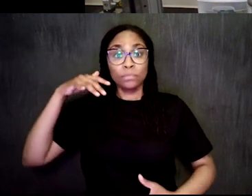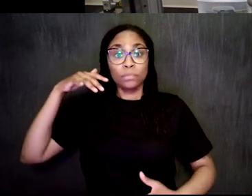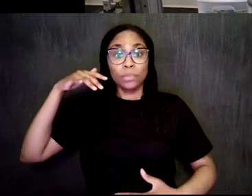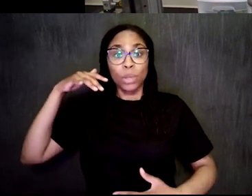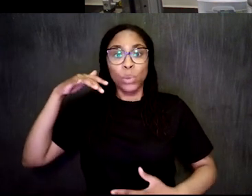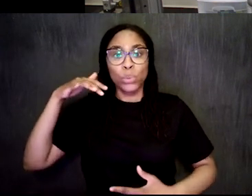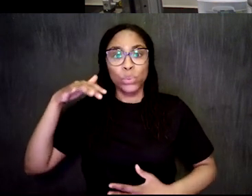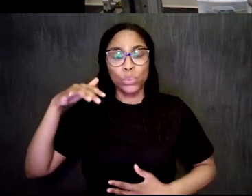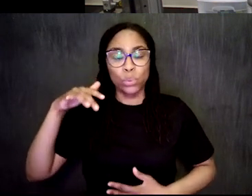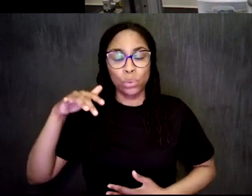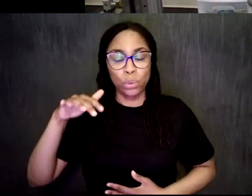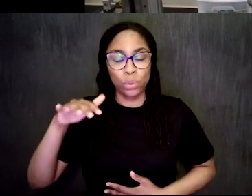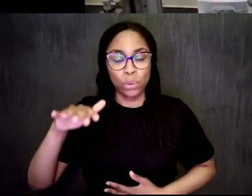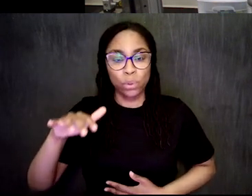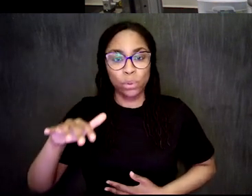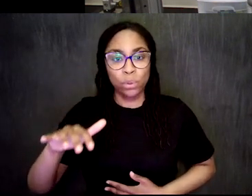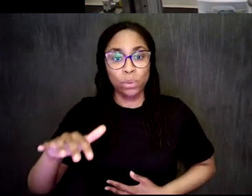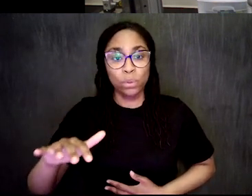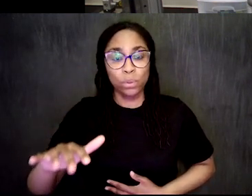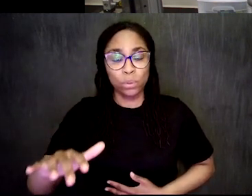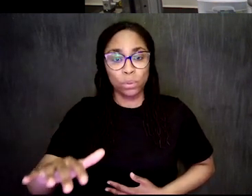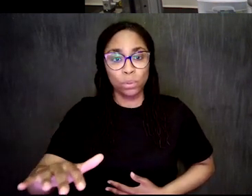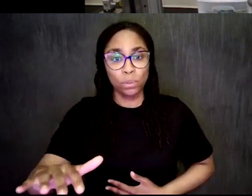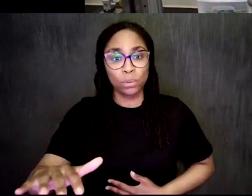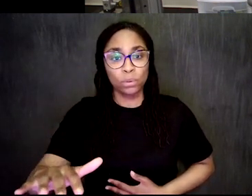first, and exhale.